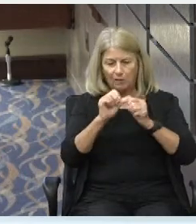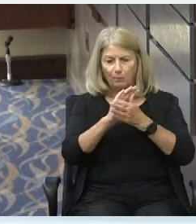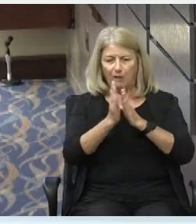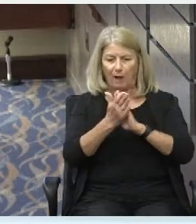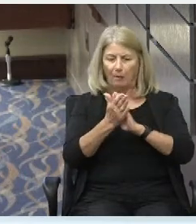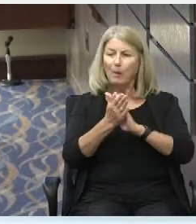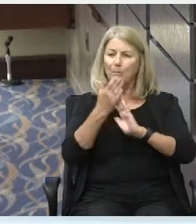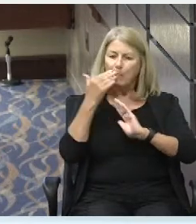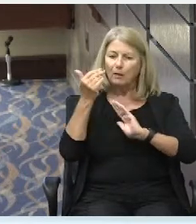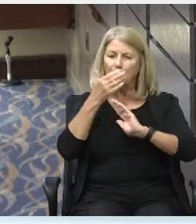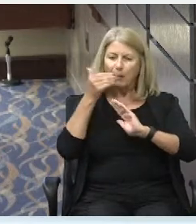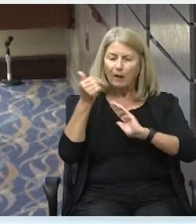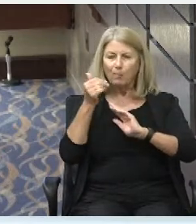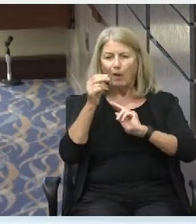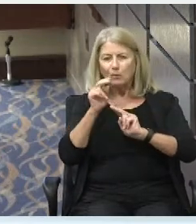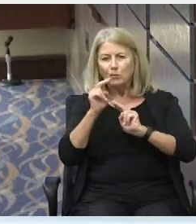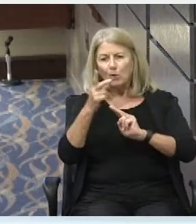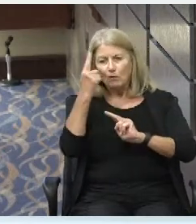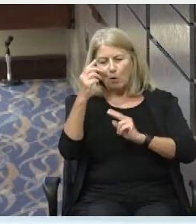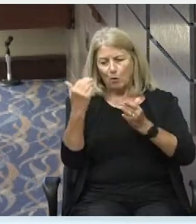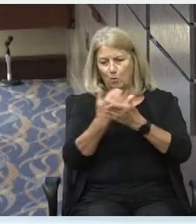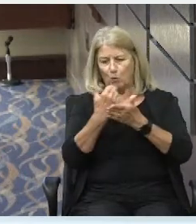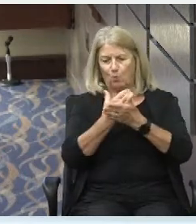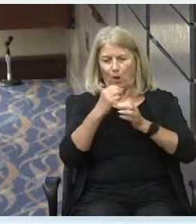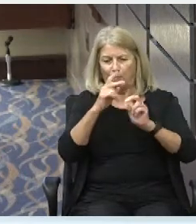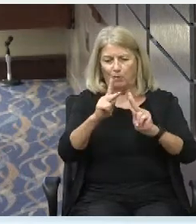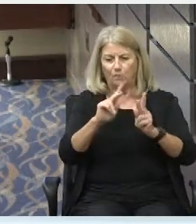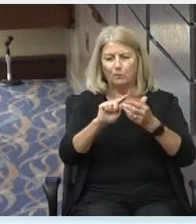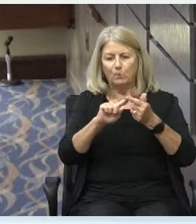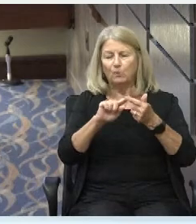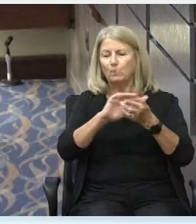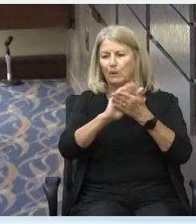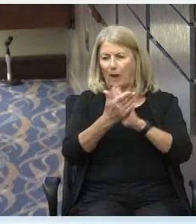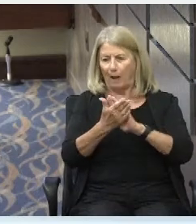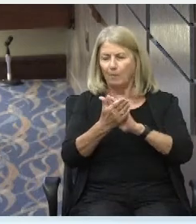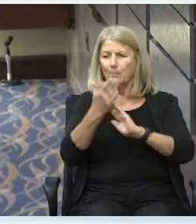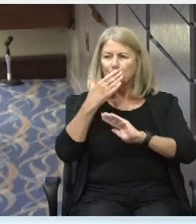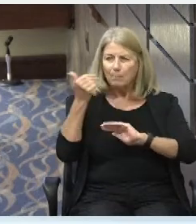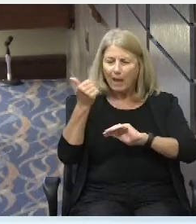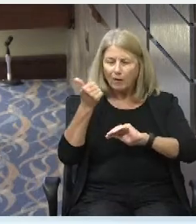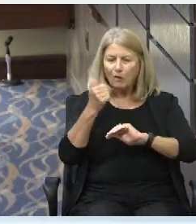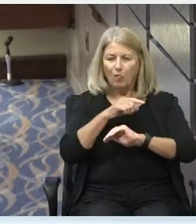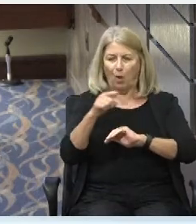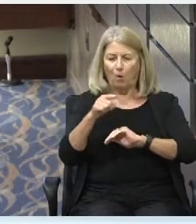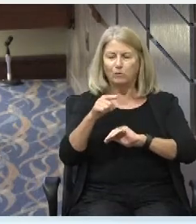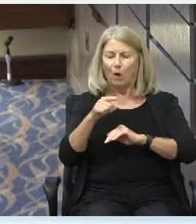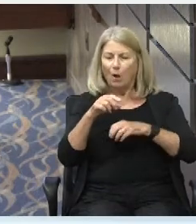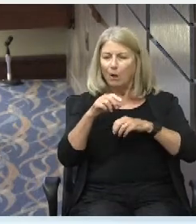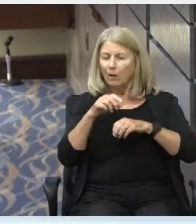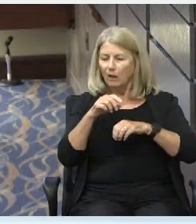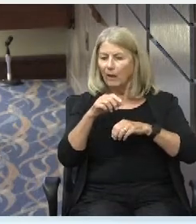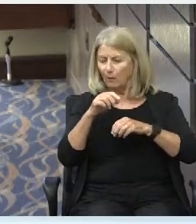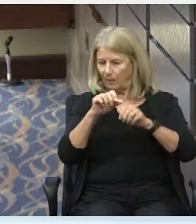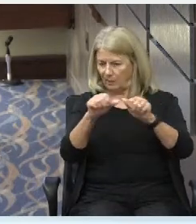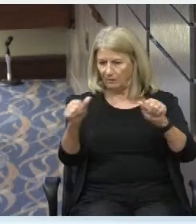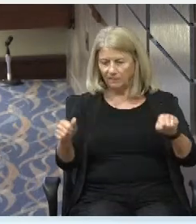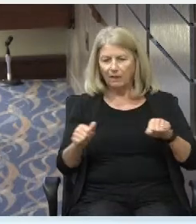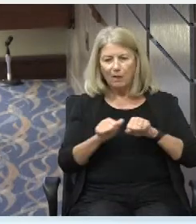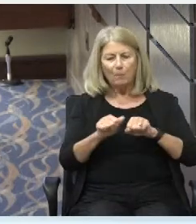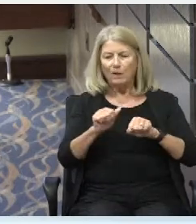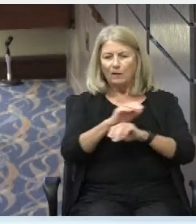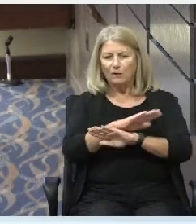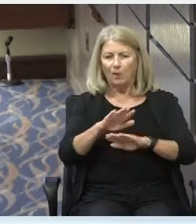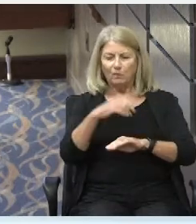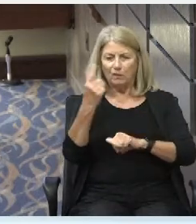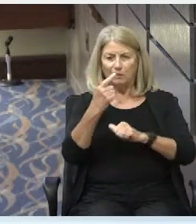new opportunities to get better in each of these areas. And then we just don't go live and then walk away from it. We look at ways to